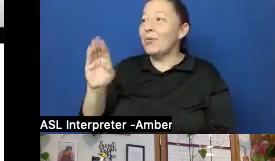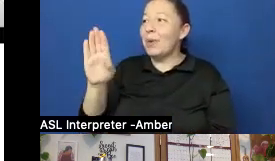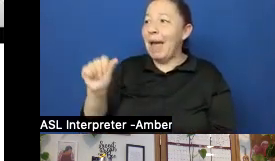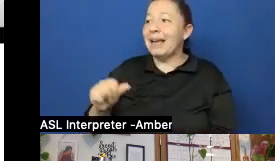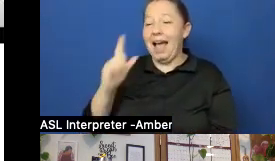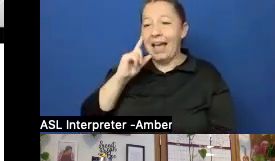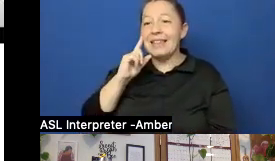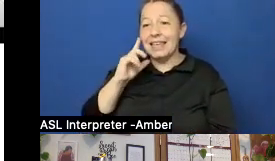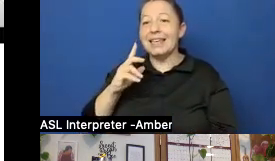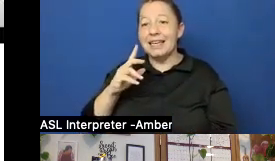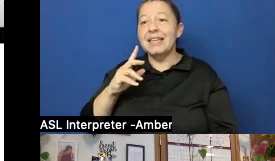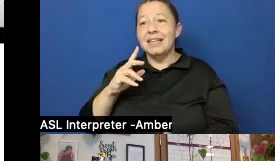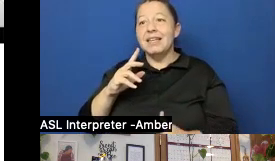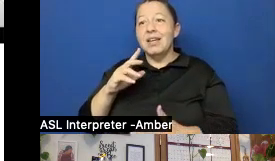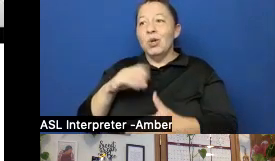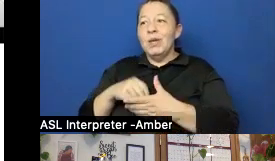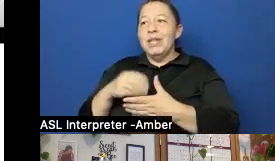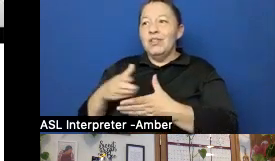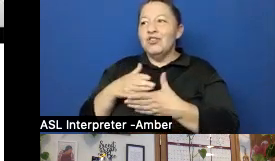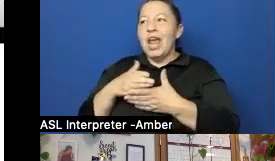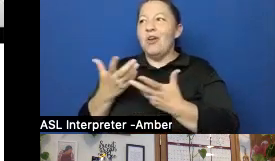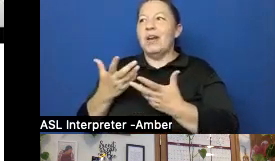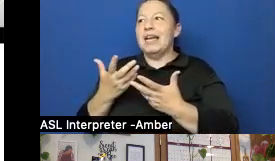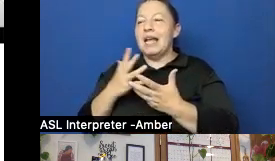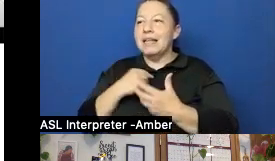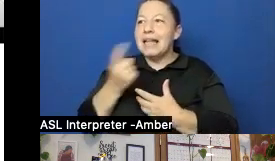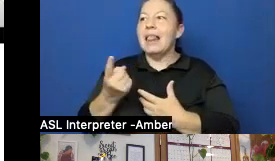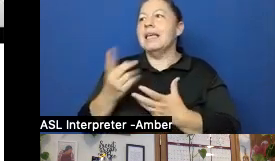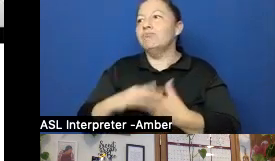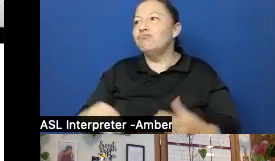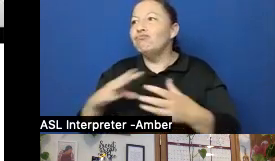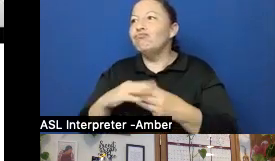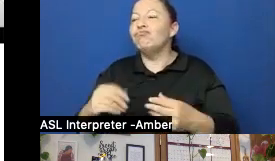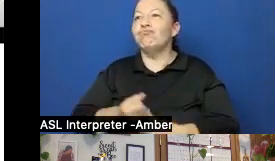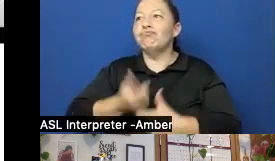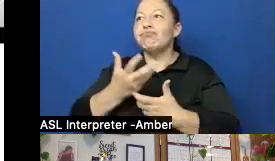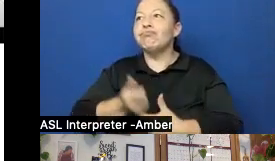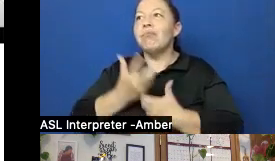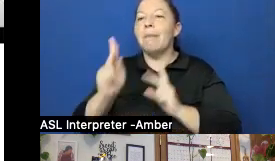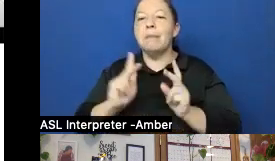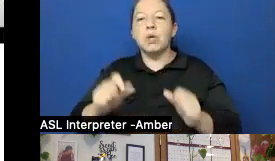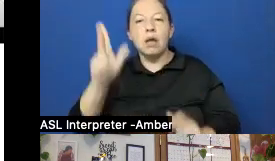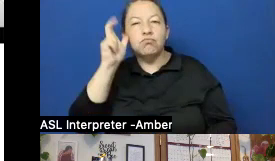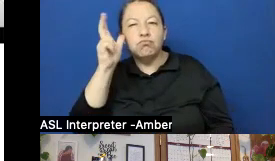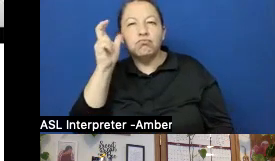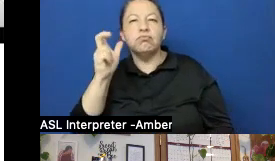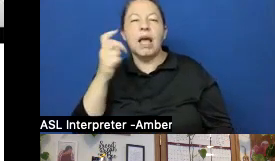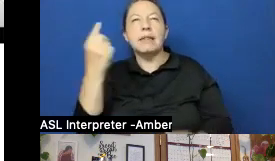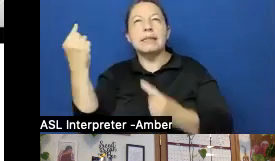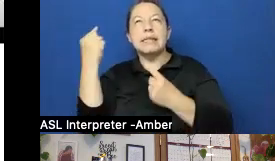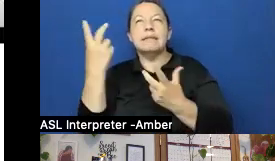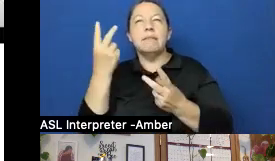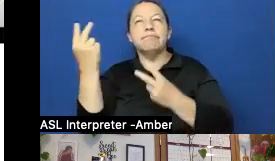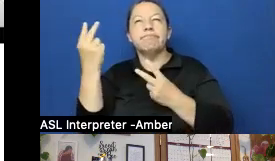the sharing and the weaving of stories that people can listen and reflect back on the things that